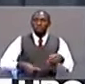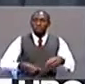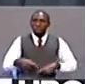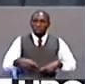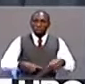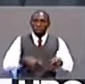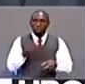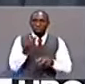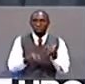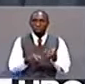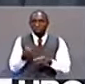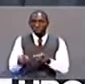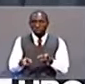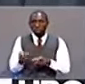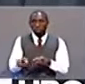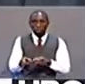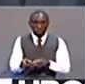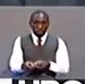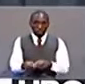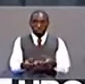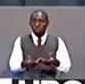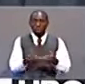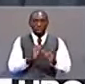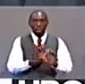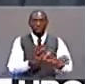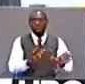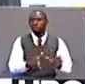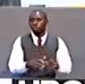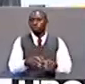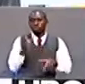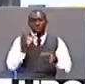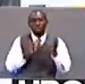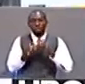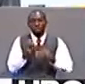do not miss on their education.